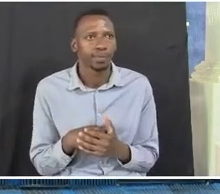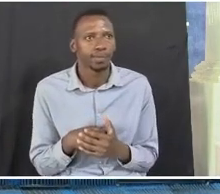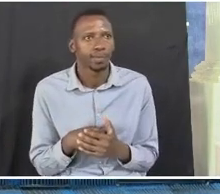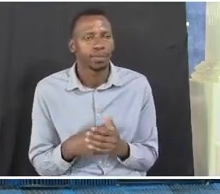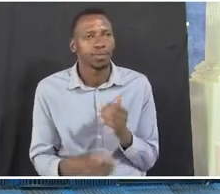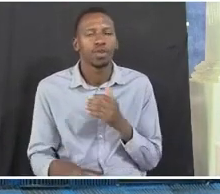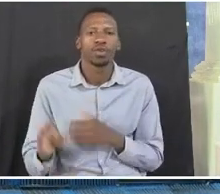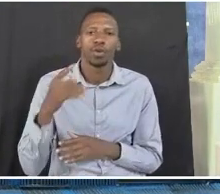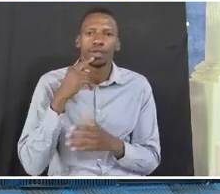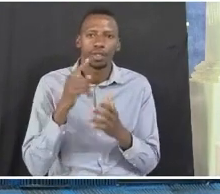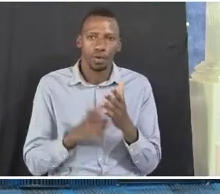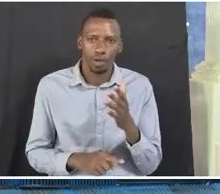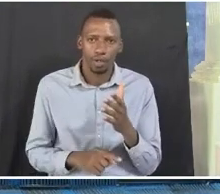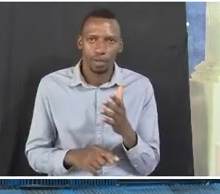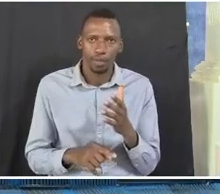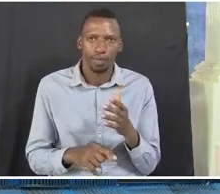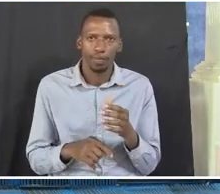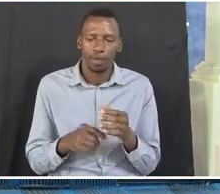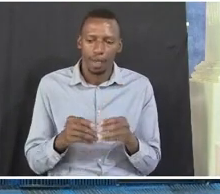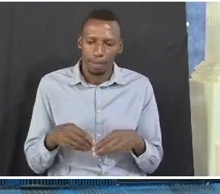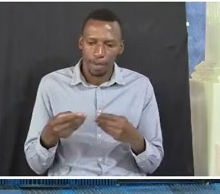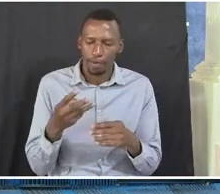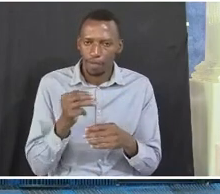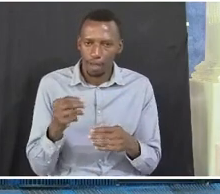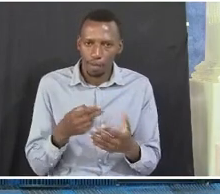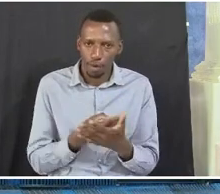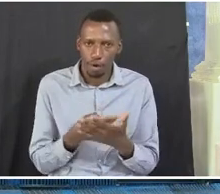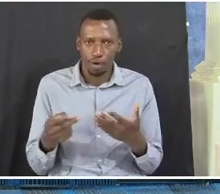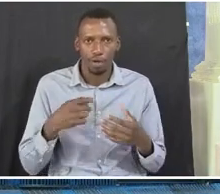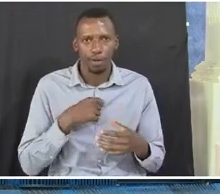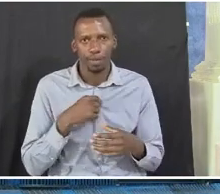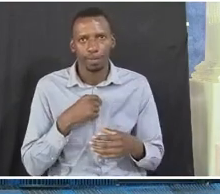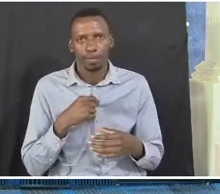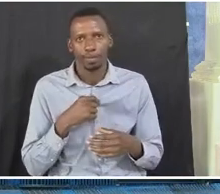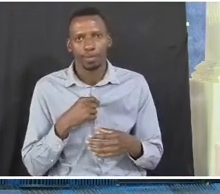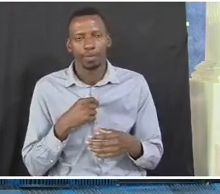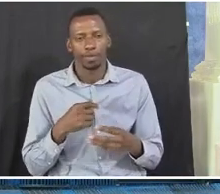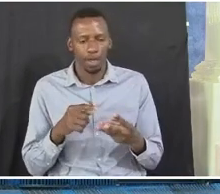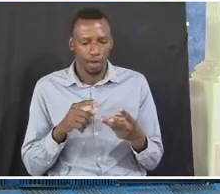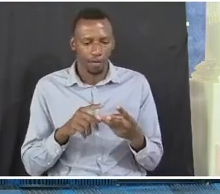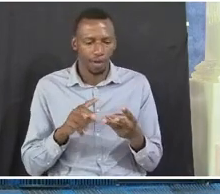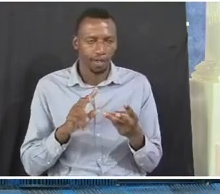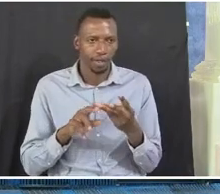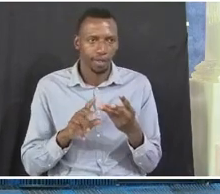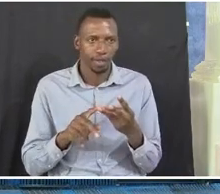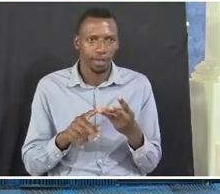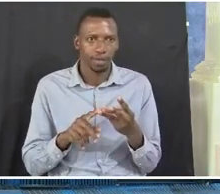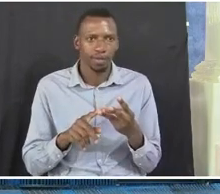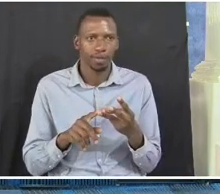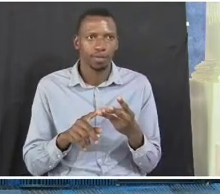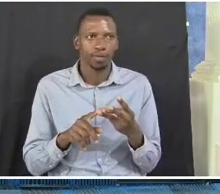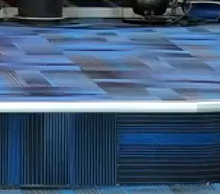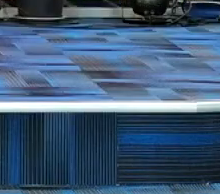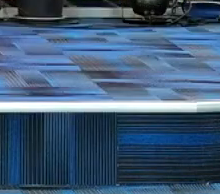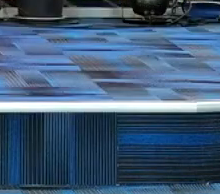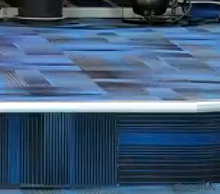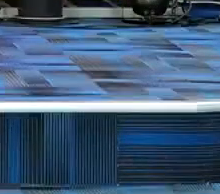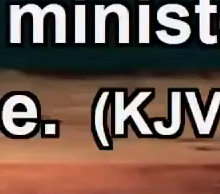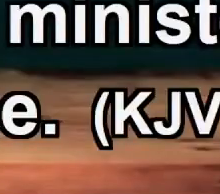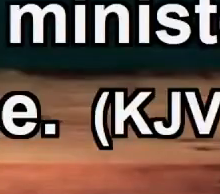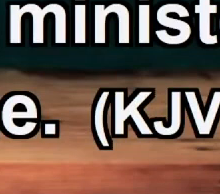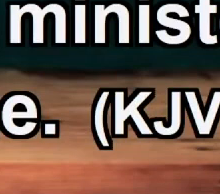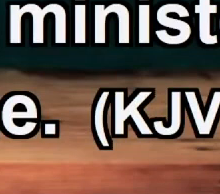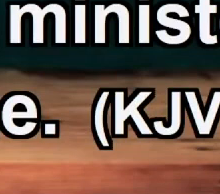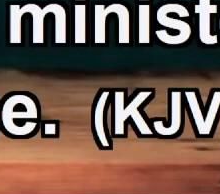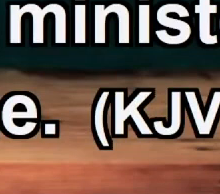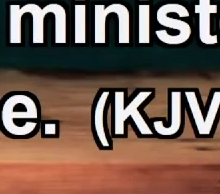God said, make them holy garments. Verse 3, you shall speak to all who are gifted artisans, who I have